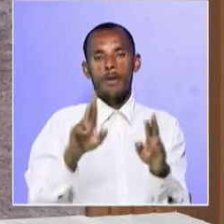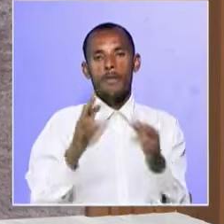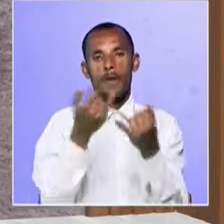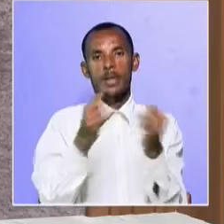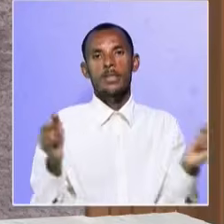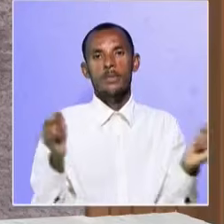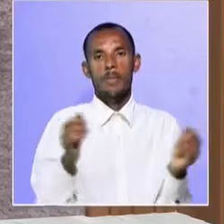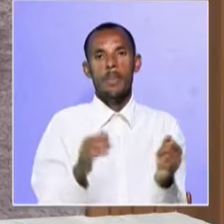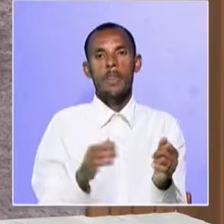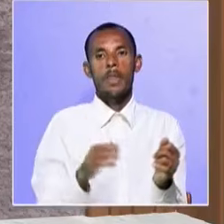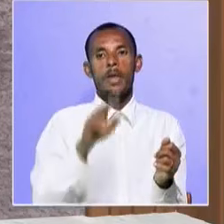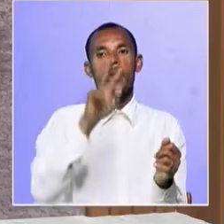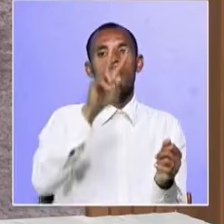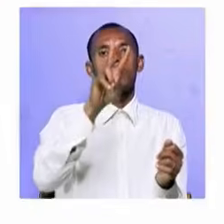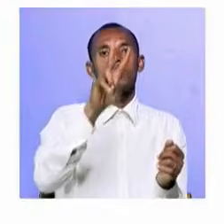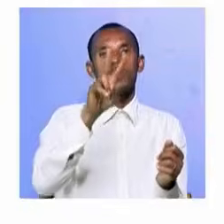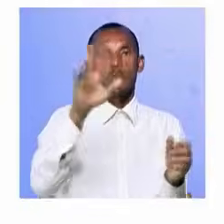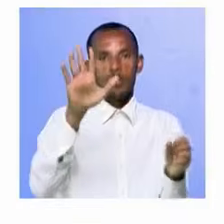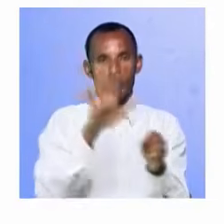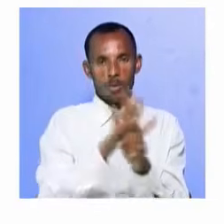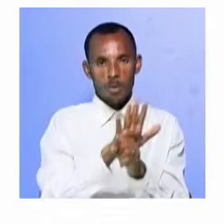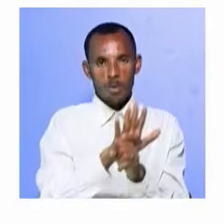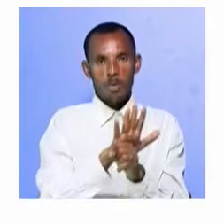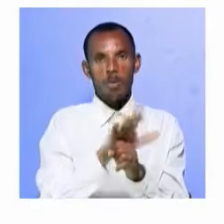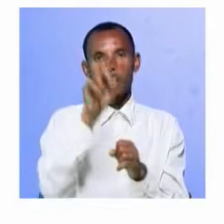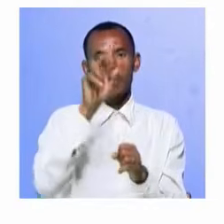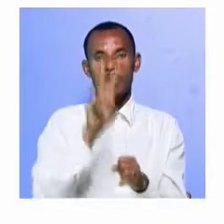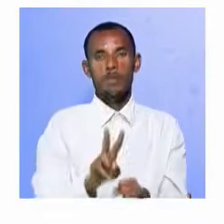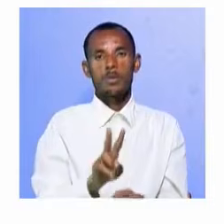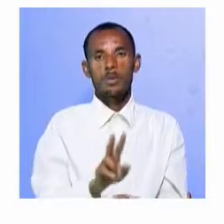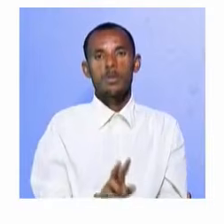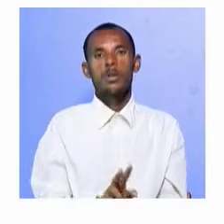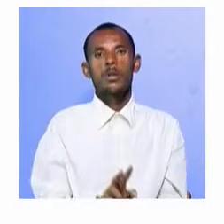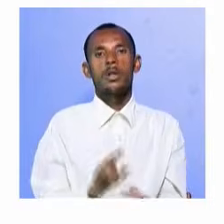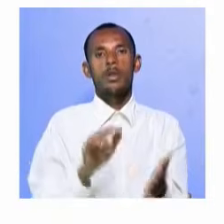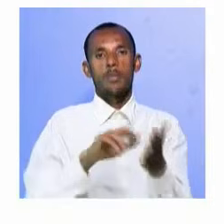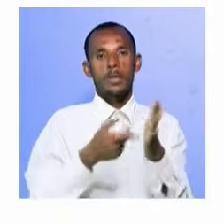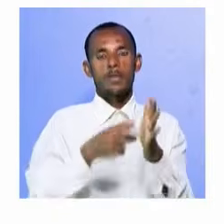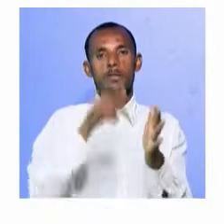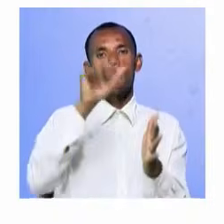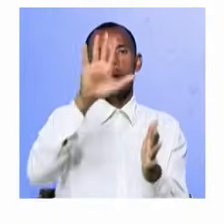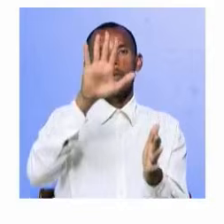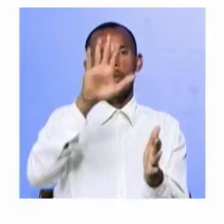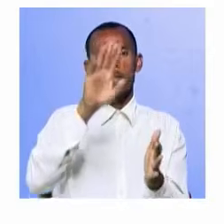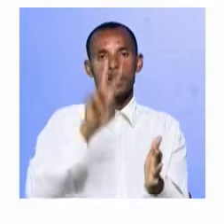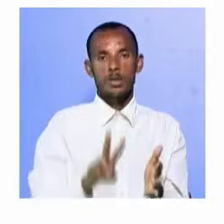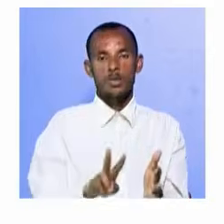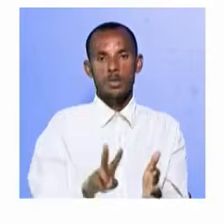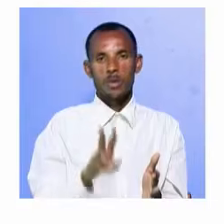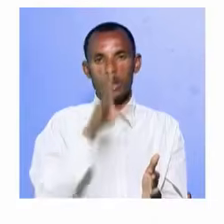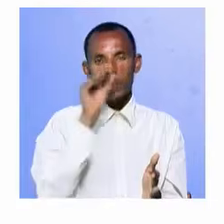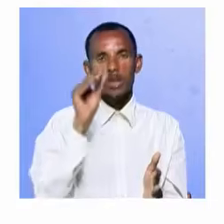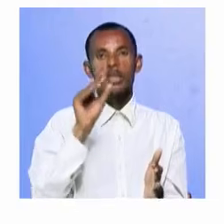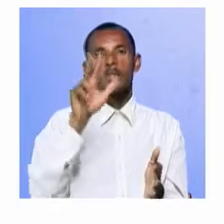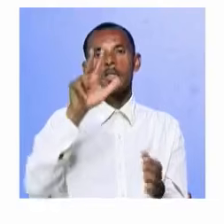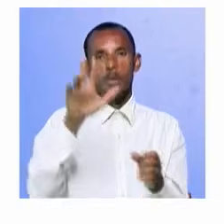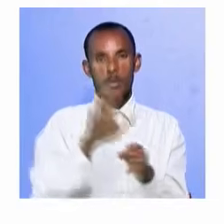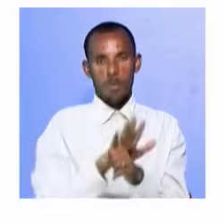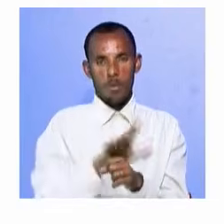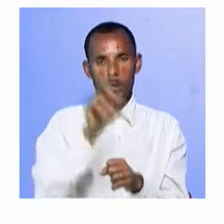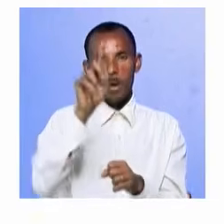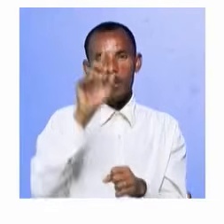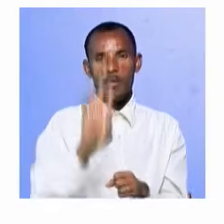so 2.5 is exactly the same as 5 over 2, and 3 and 1 over 4